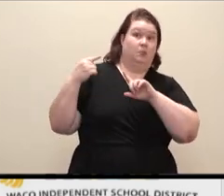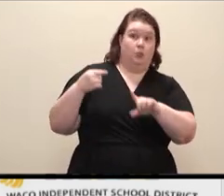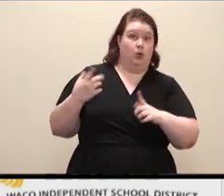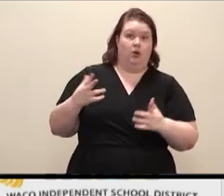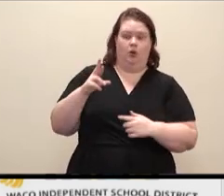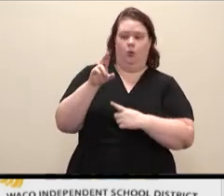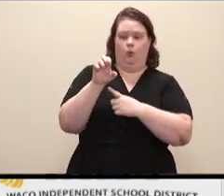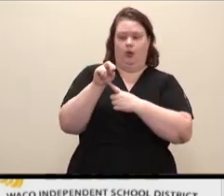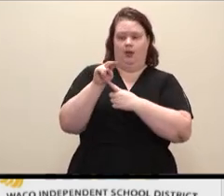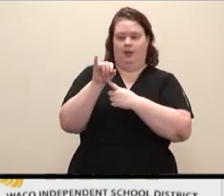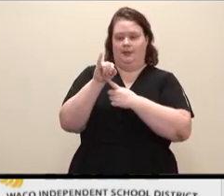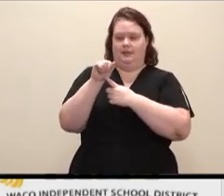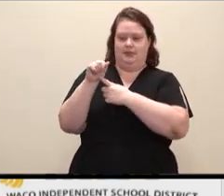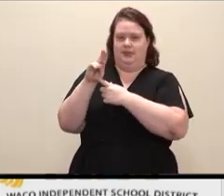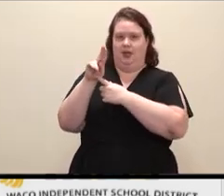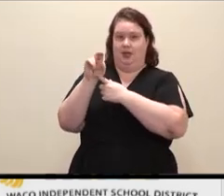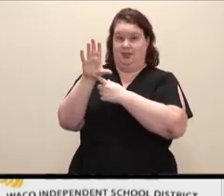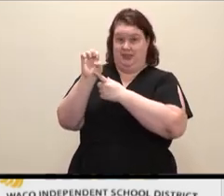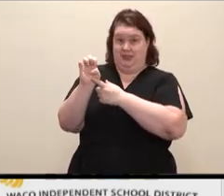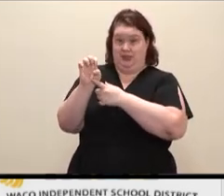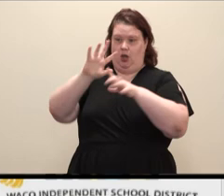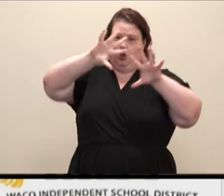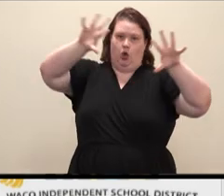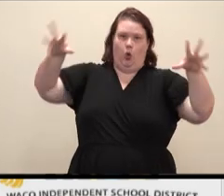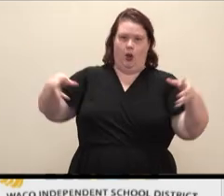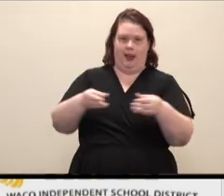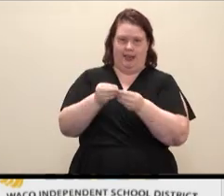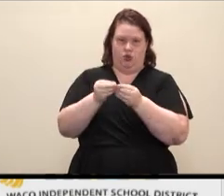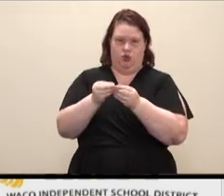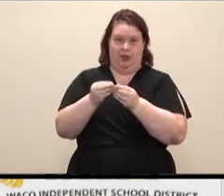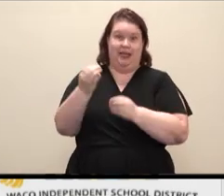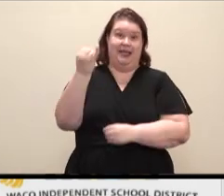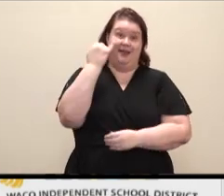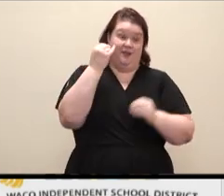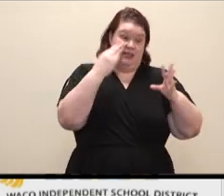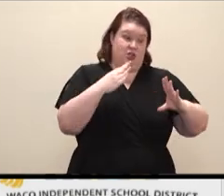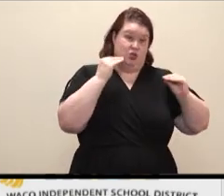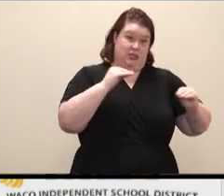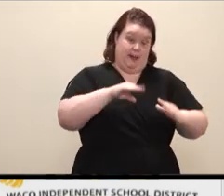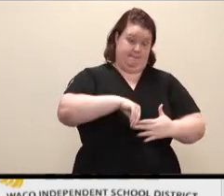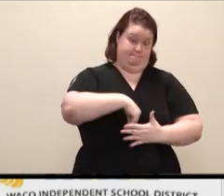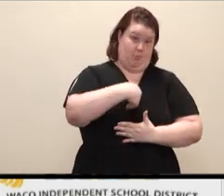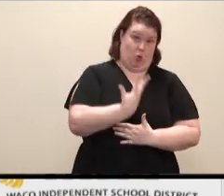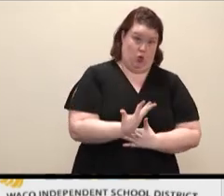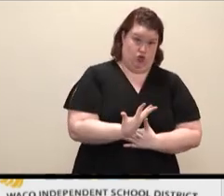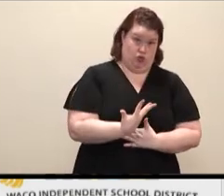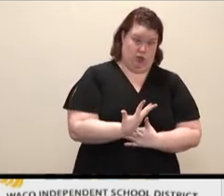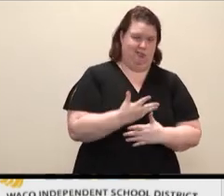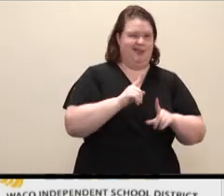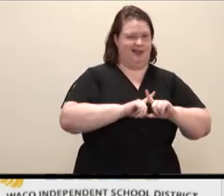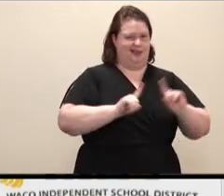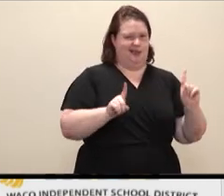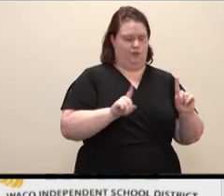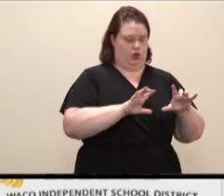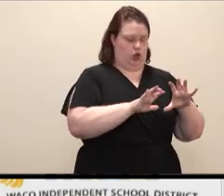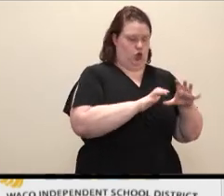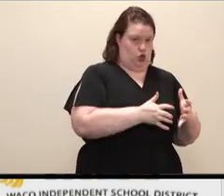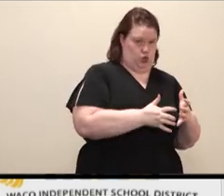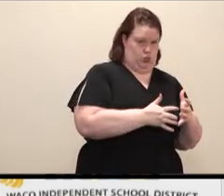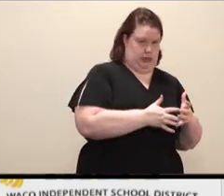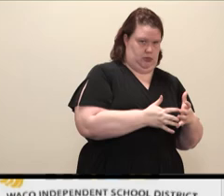testing it. When a teacher is teaching like poetry, that's different. It's a unit that they're going to assess and see how students did. So that